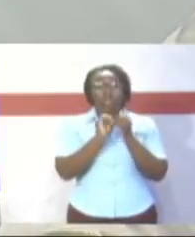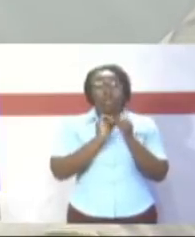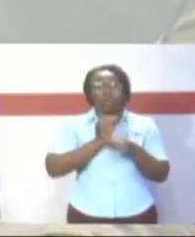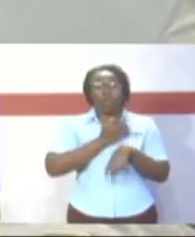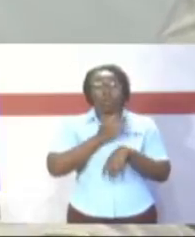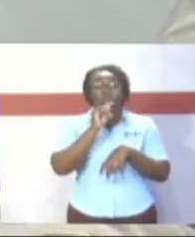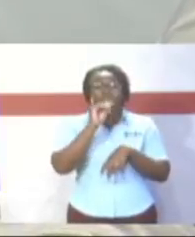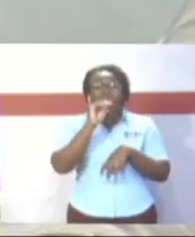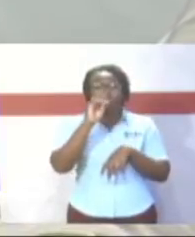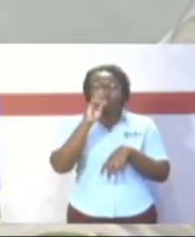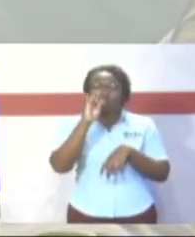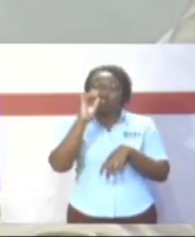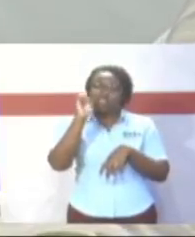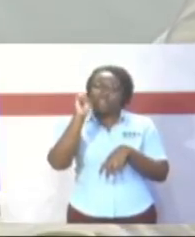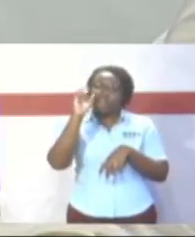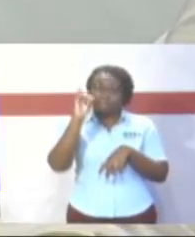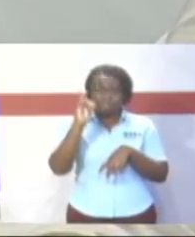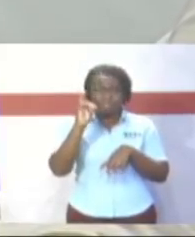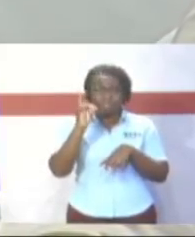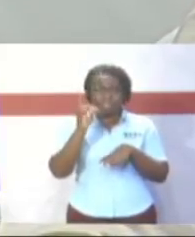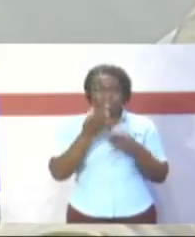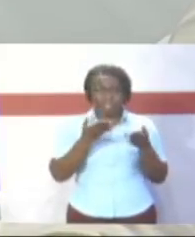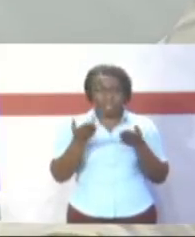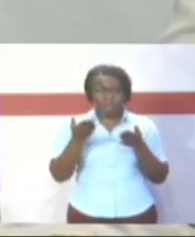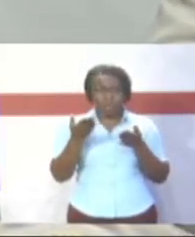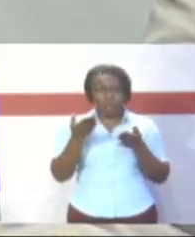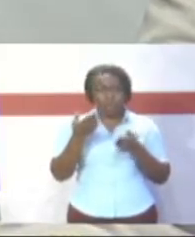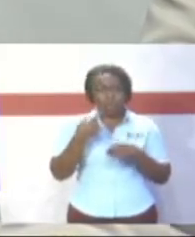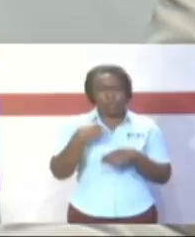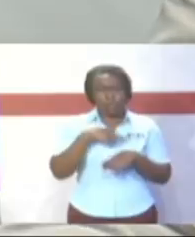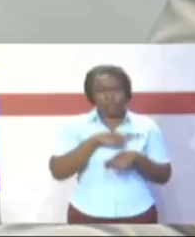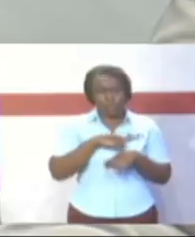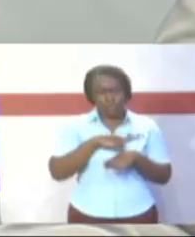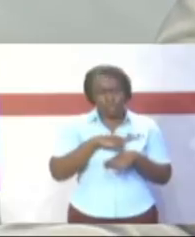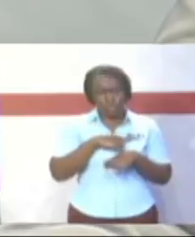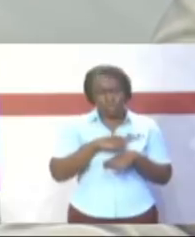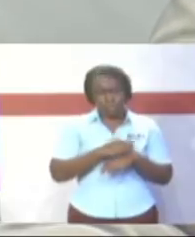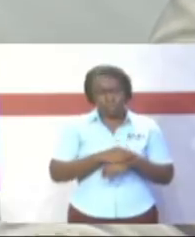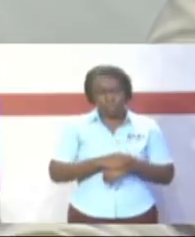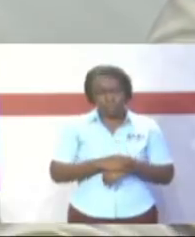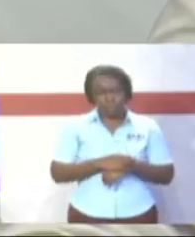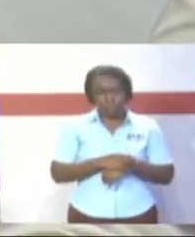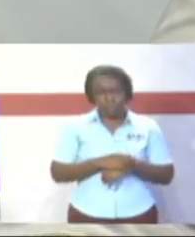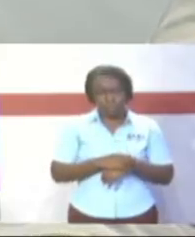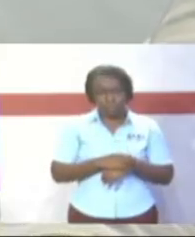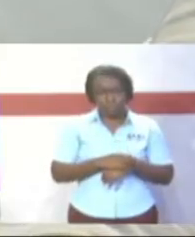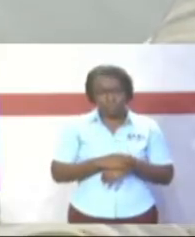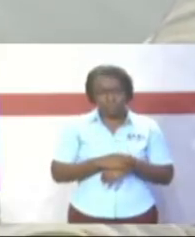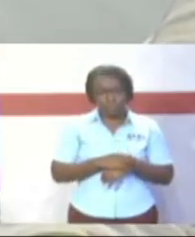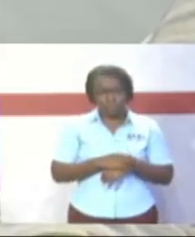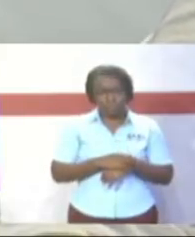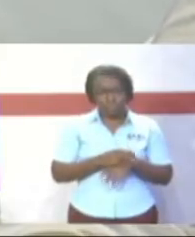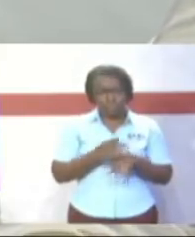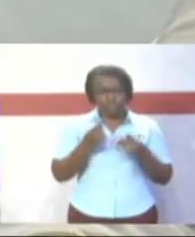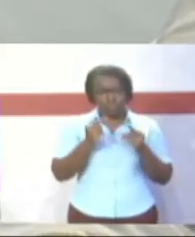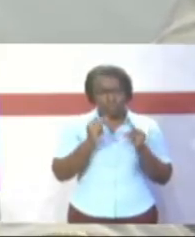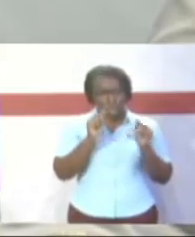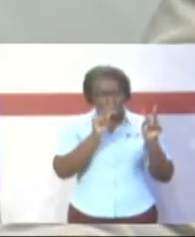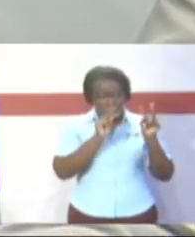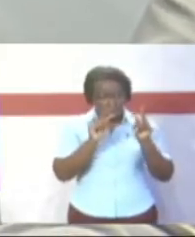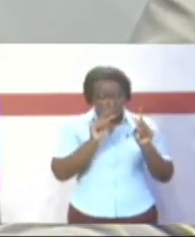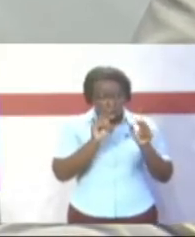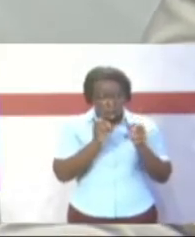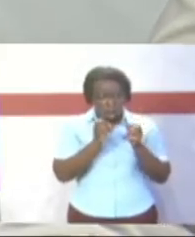patient comes in, we use the Canadian Triage and Acuity Scale to determine the level of illness and